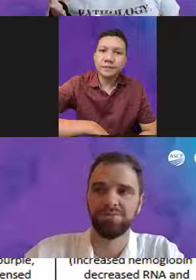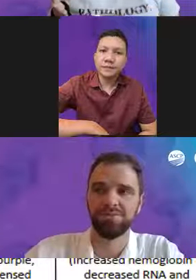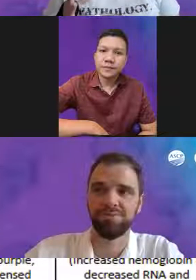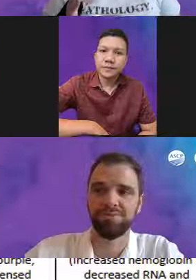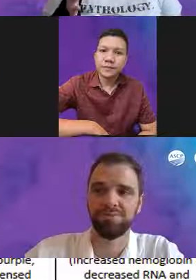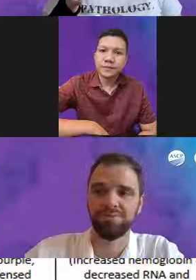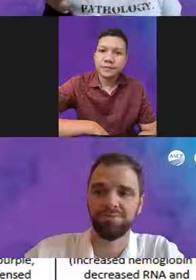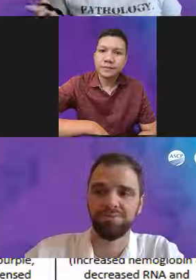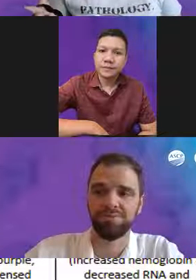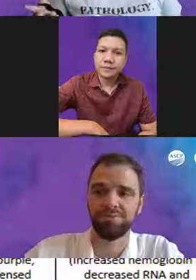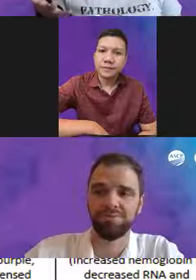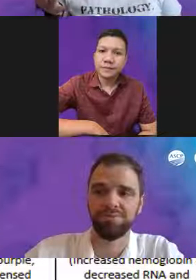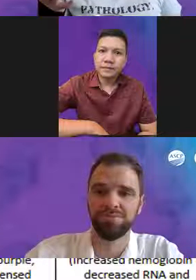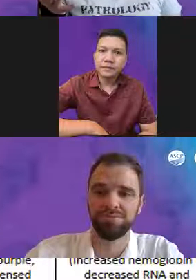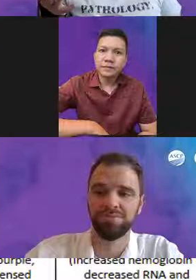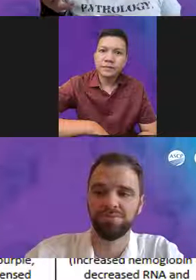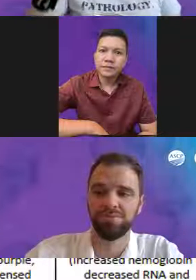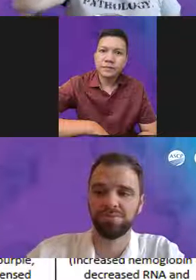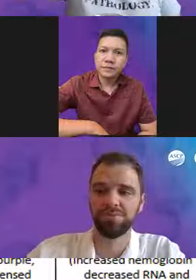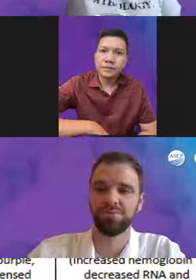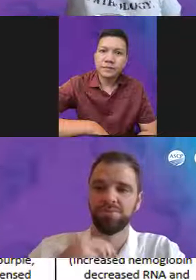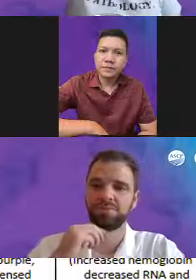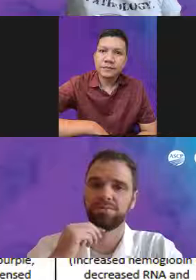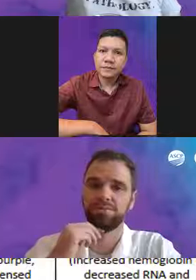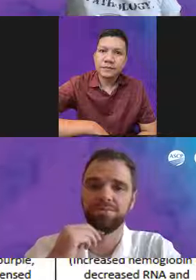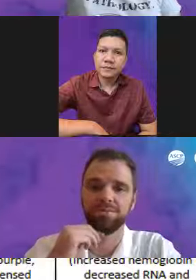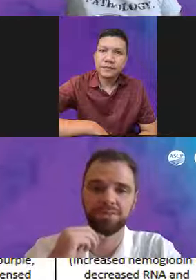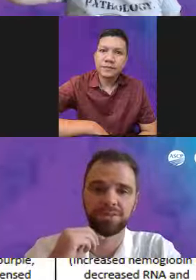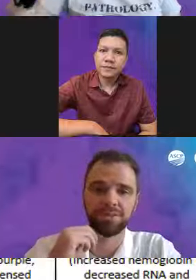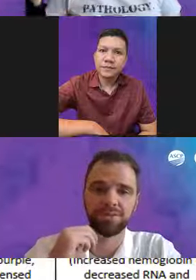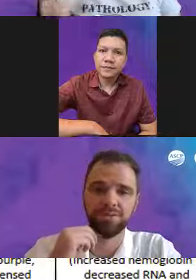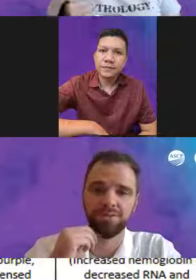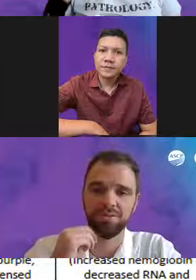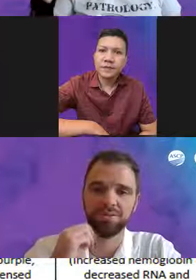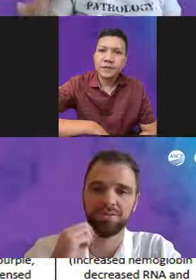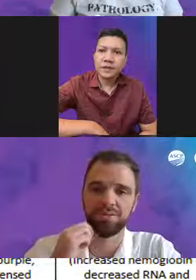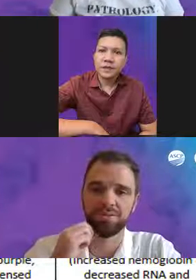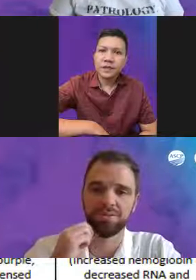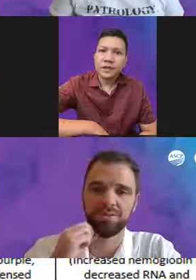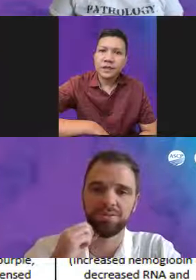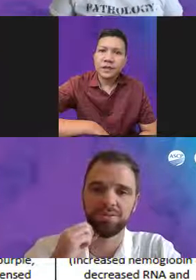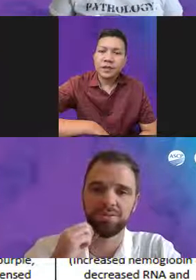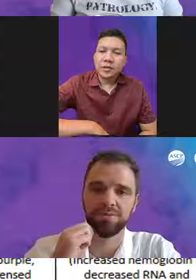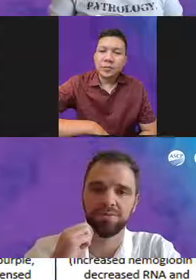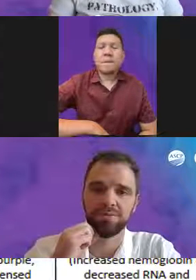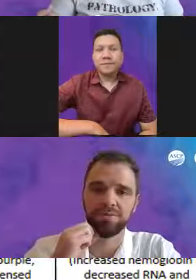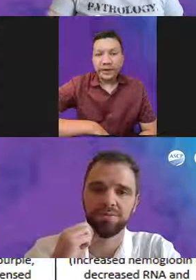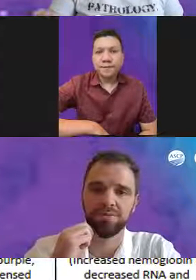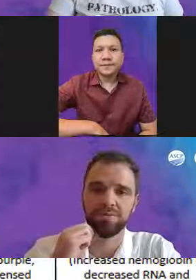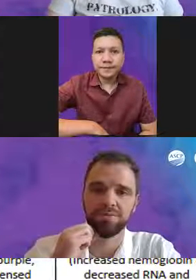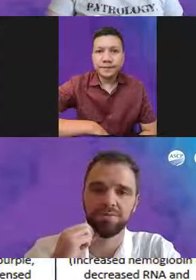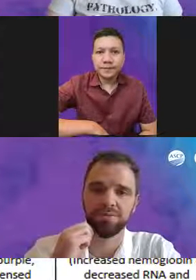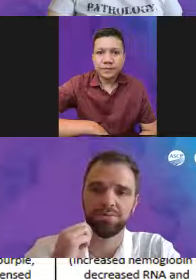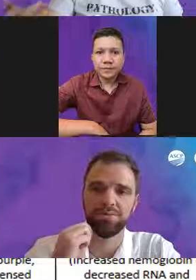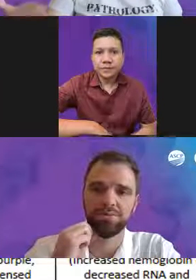what it is. So when we talk about hemolytic anemias, we're talking about the primary reason why